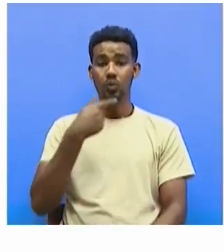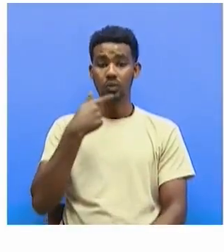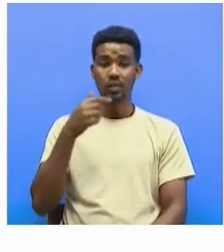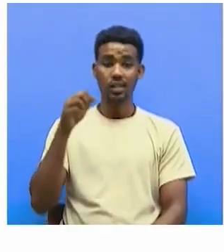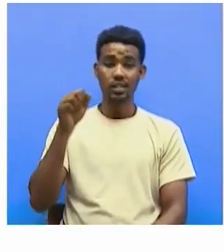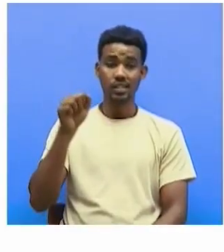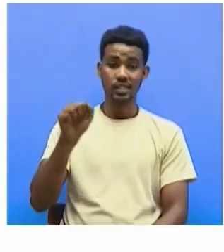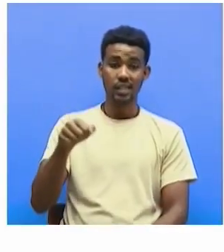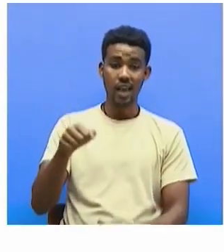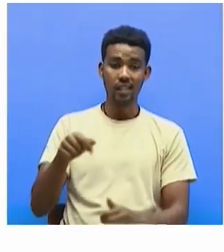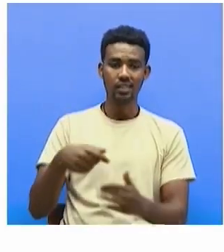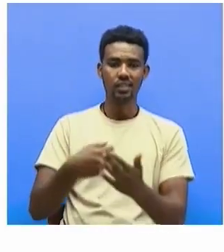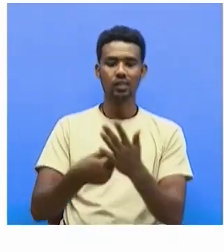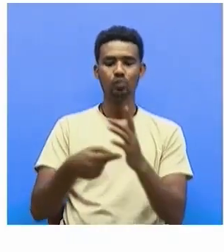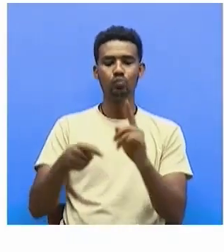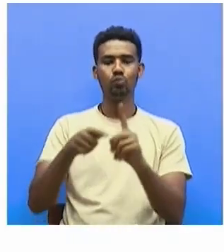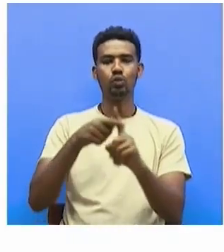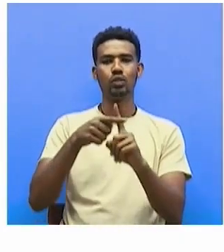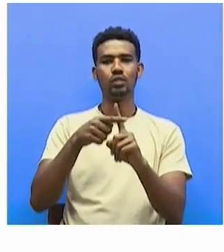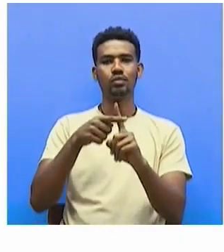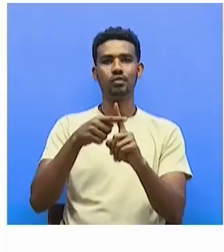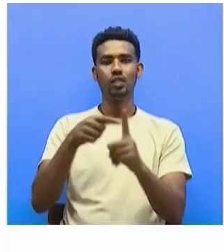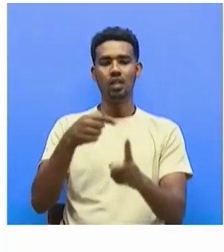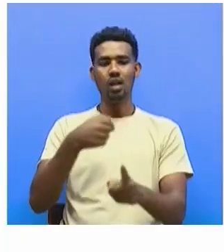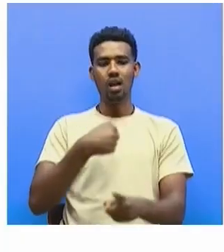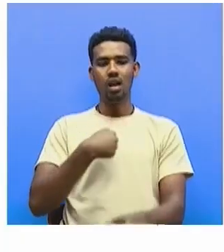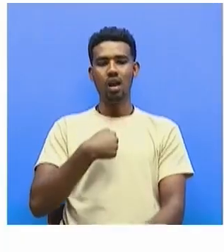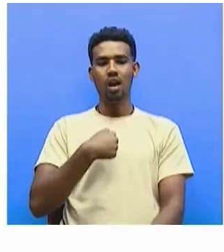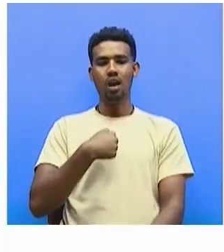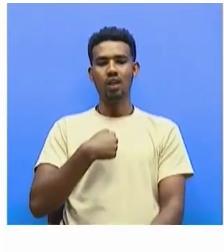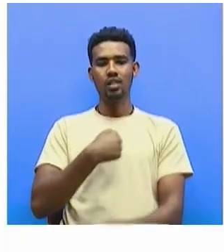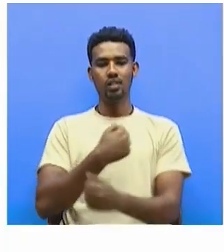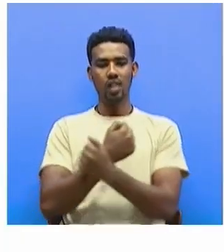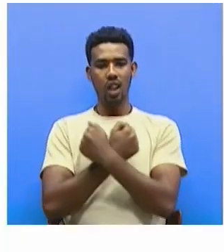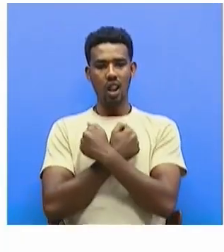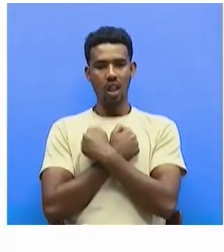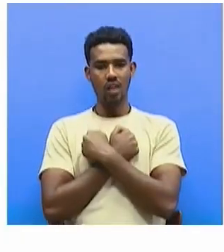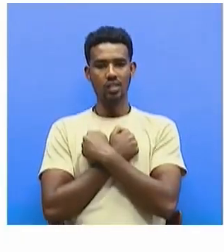is positive. Yes, I like